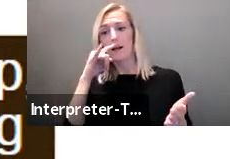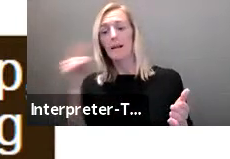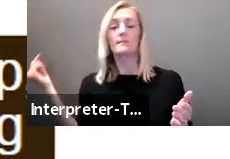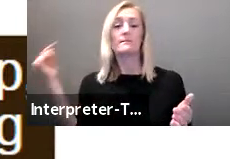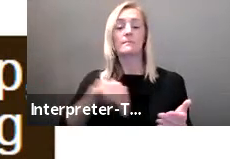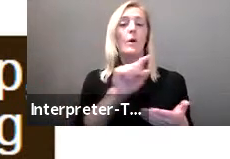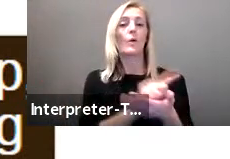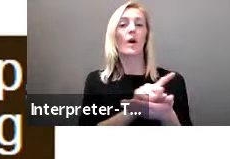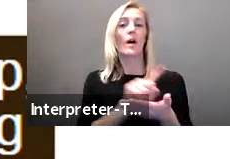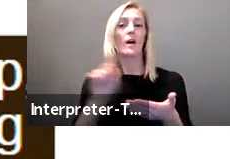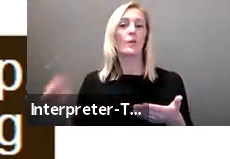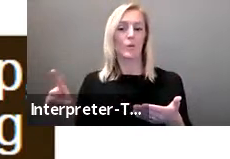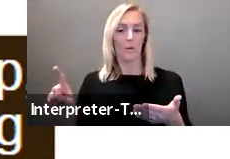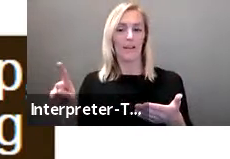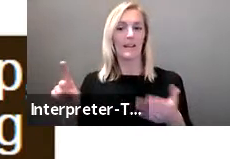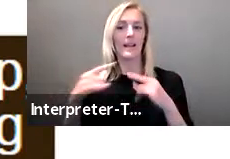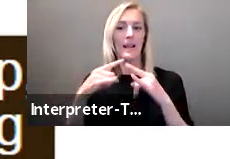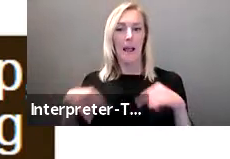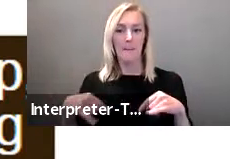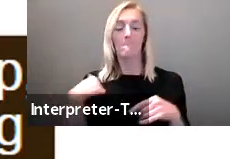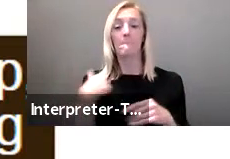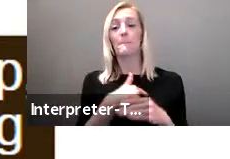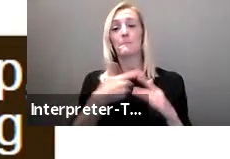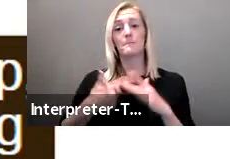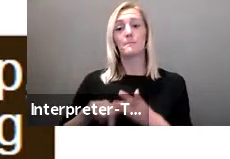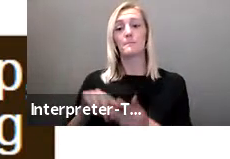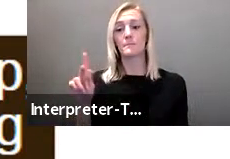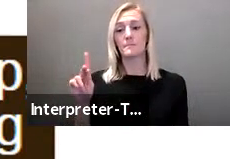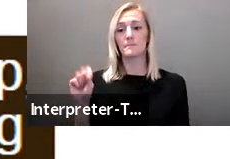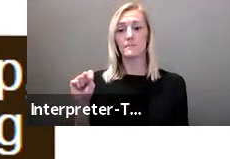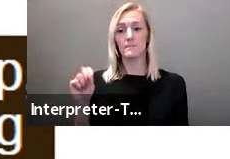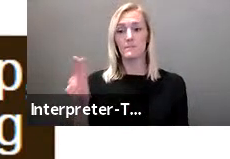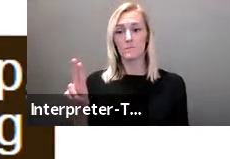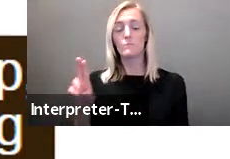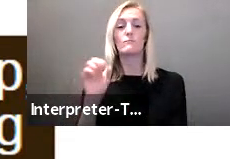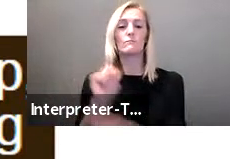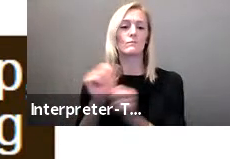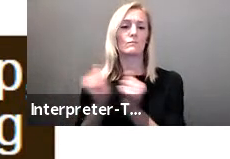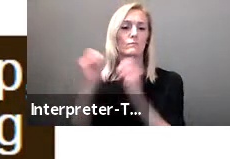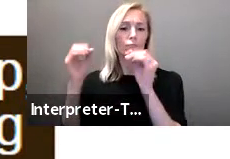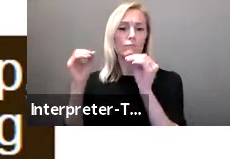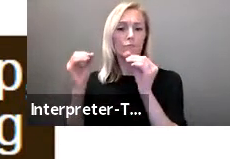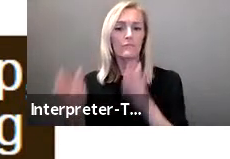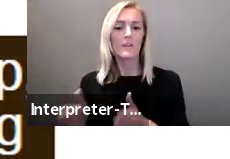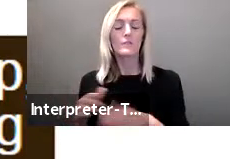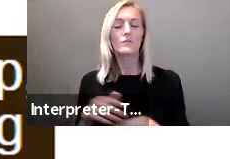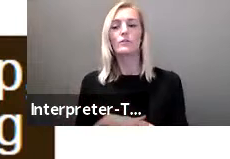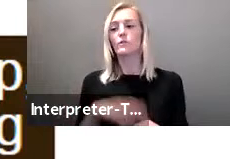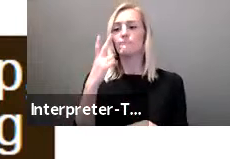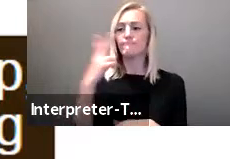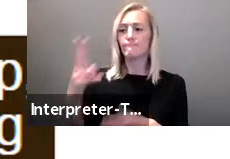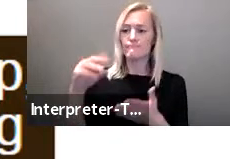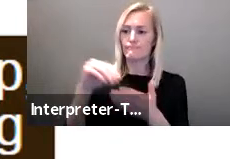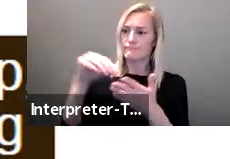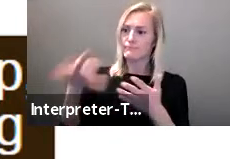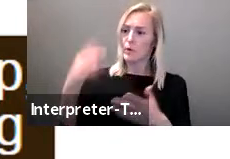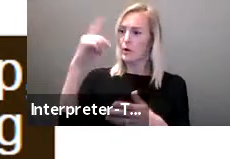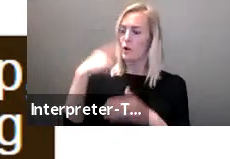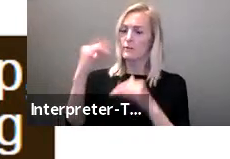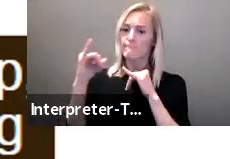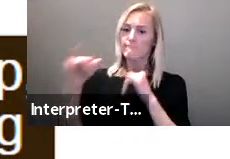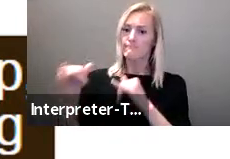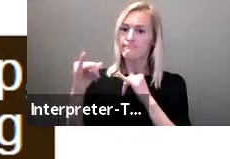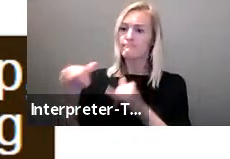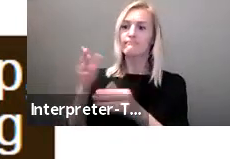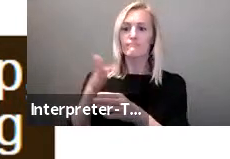week-long residential camp. We start at K-State, where they get to work with professors, where they get to see students that look like them, that are